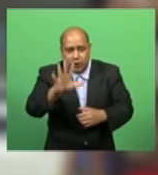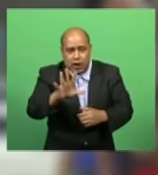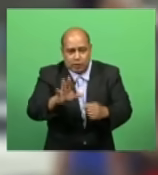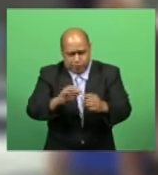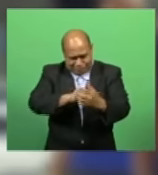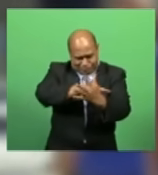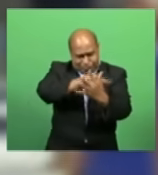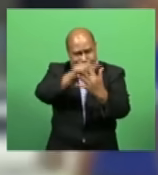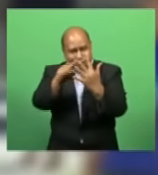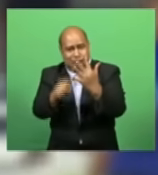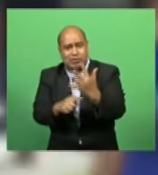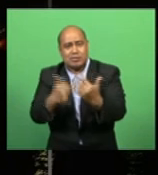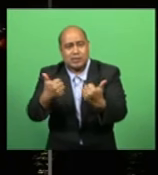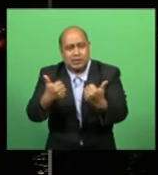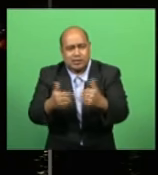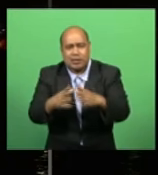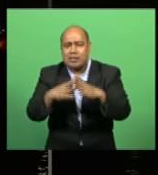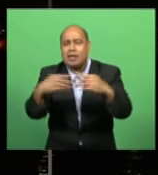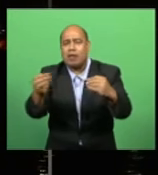offences in April.